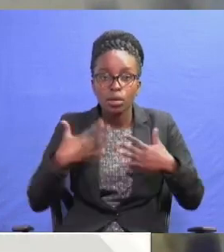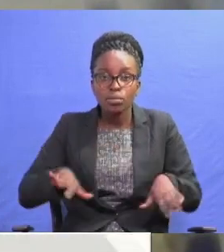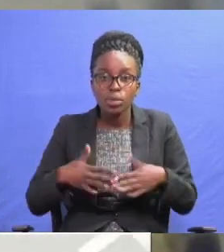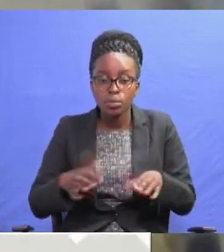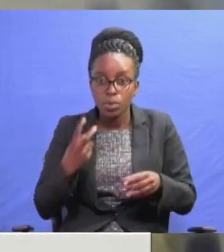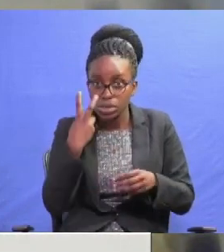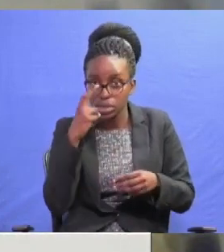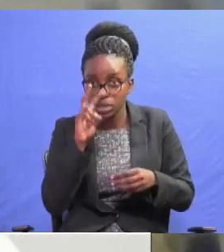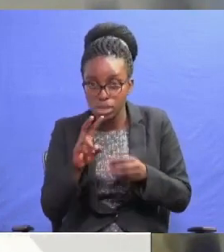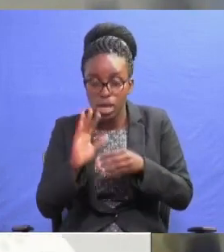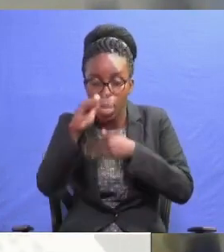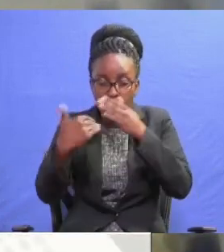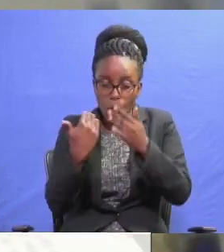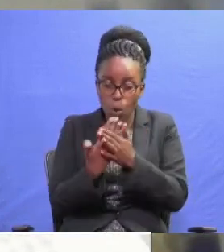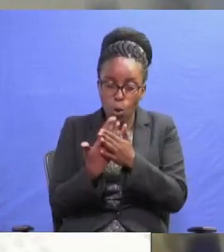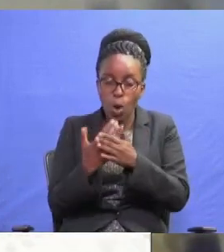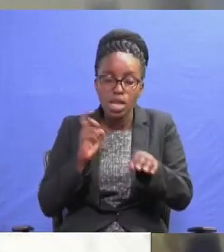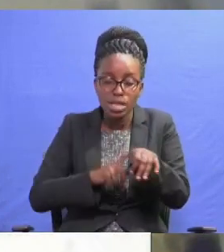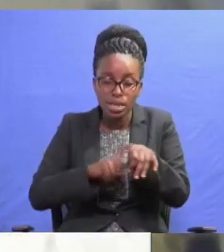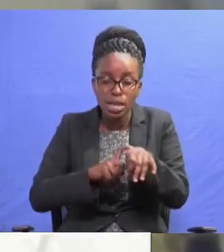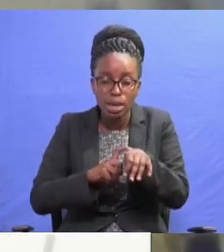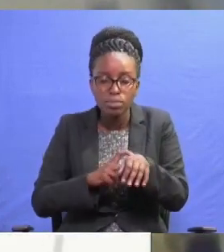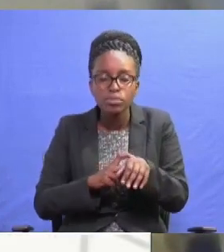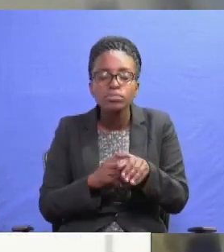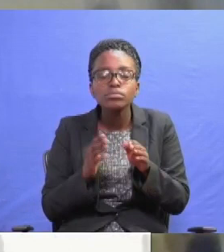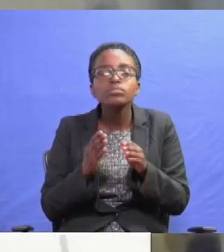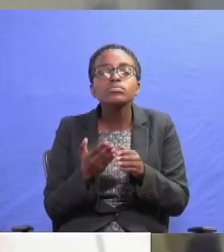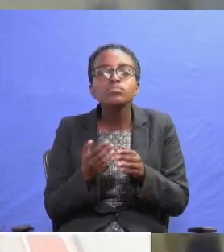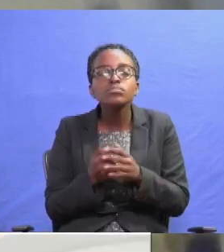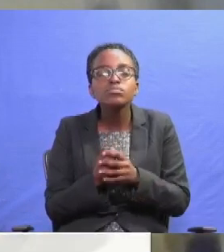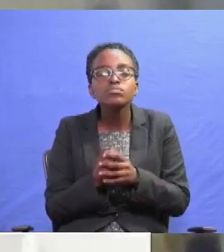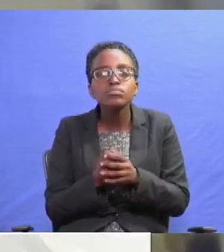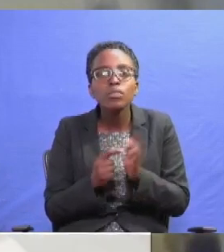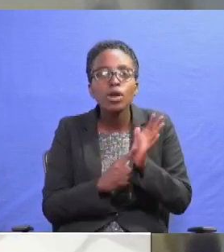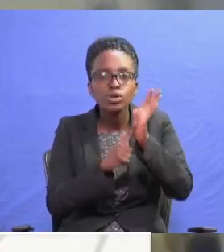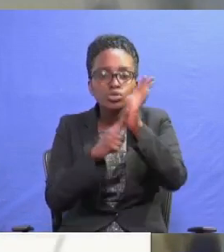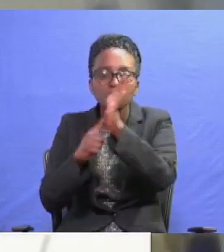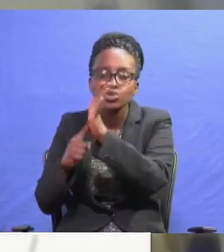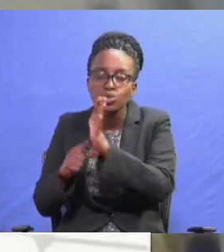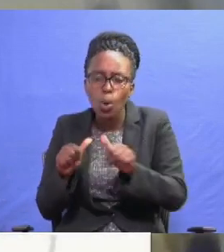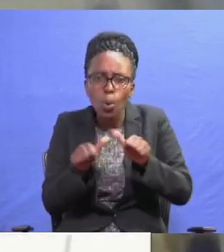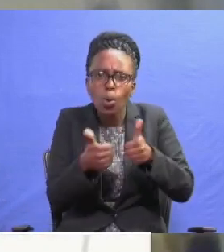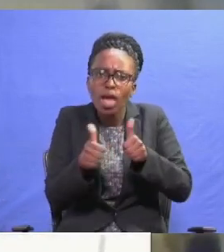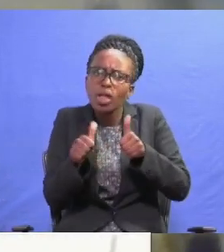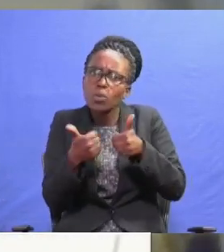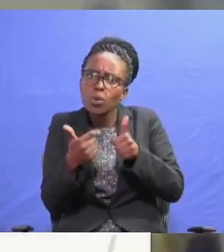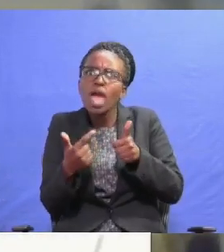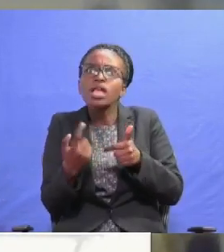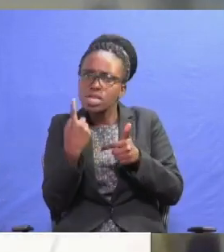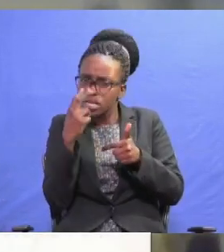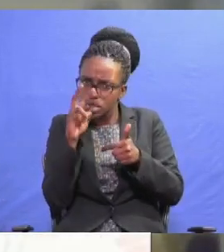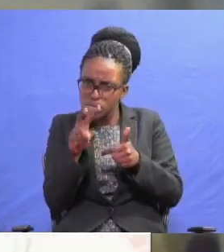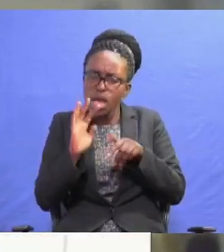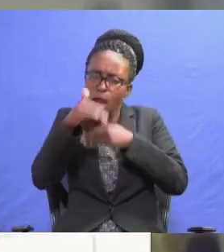us insights on what is expected. All right. So of course we will know what is expected. The problem is